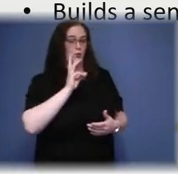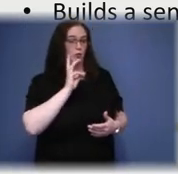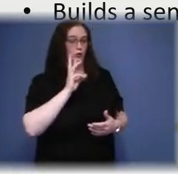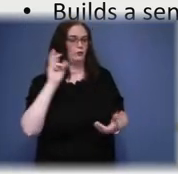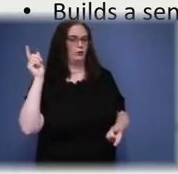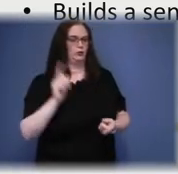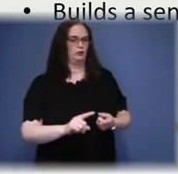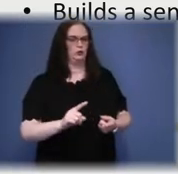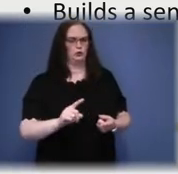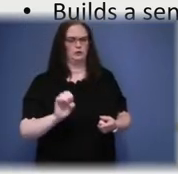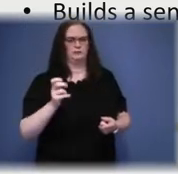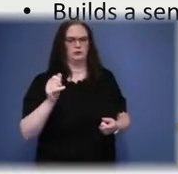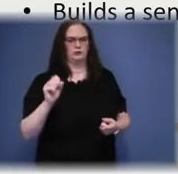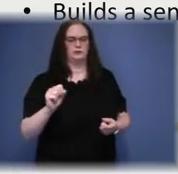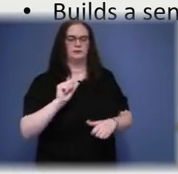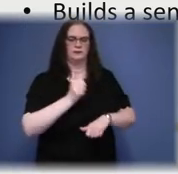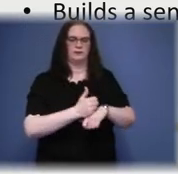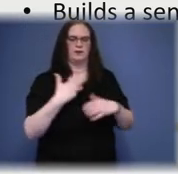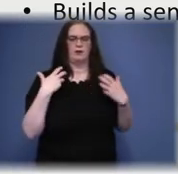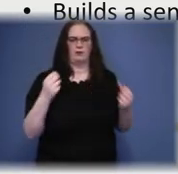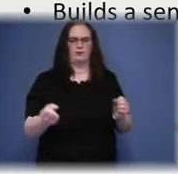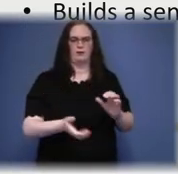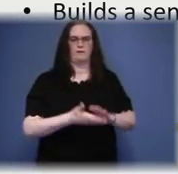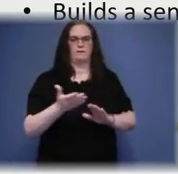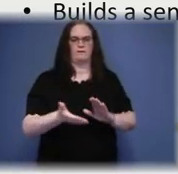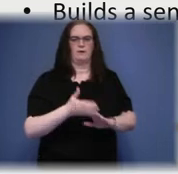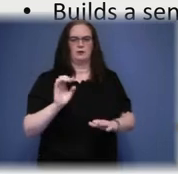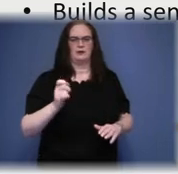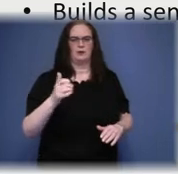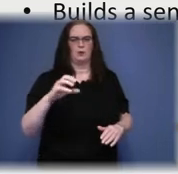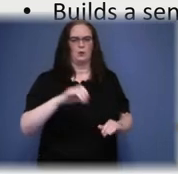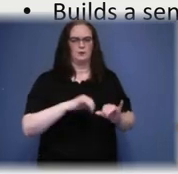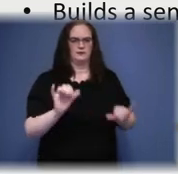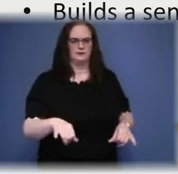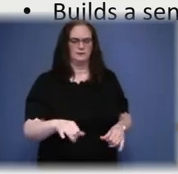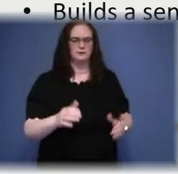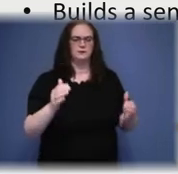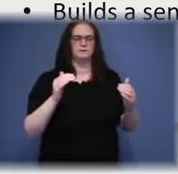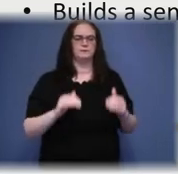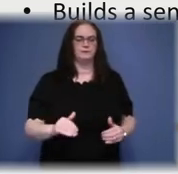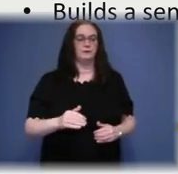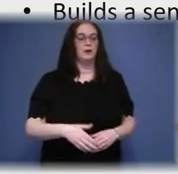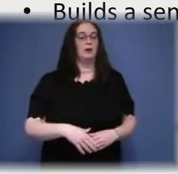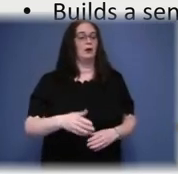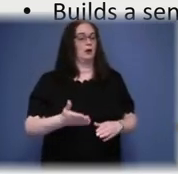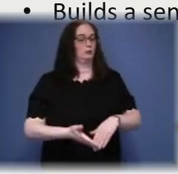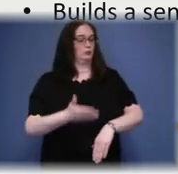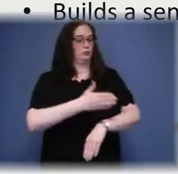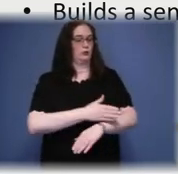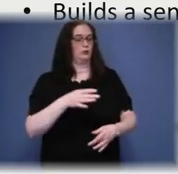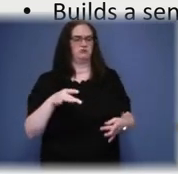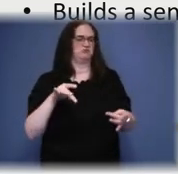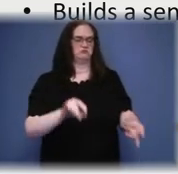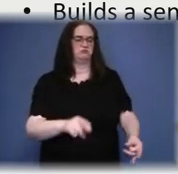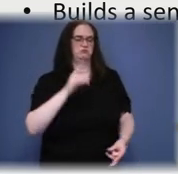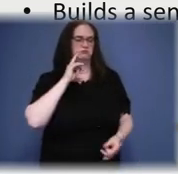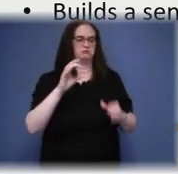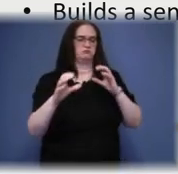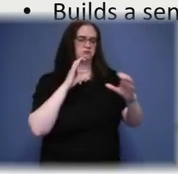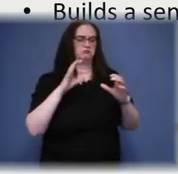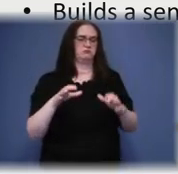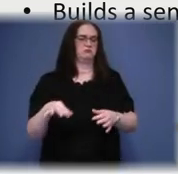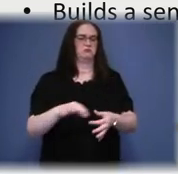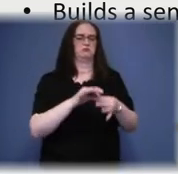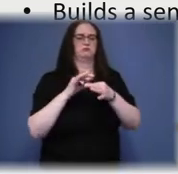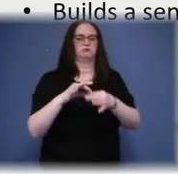emissions and establishing healthy and functioning ecosystems, two, improves efficiency, communication, and